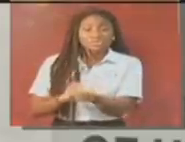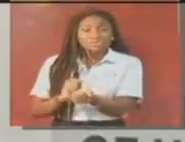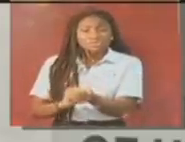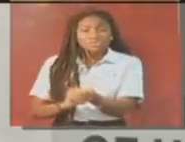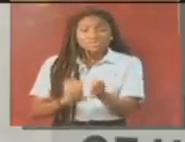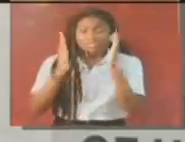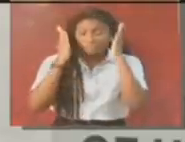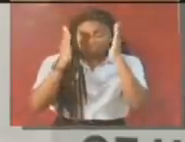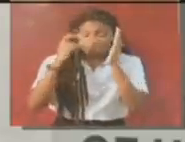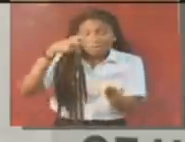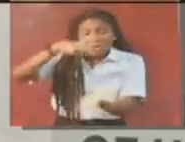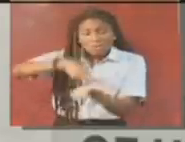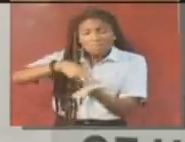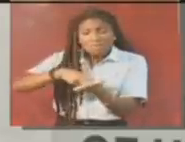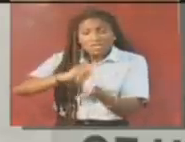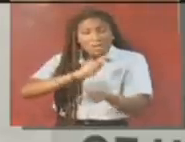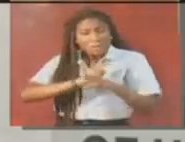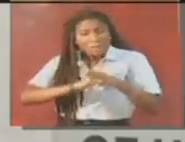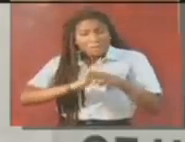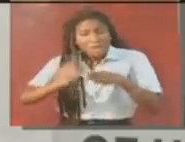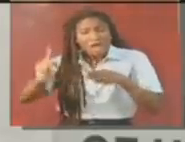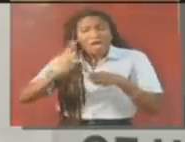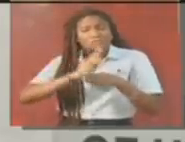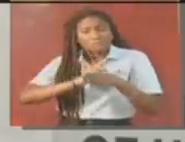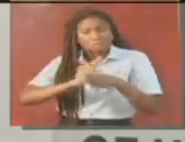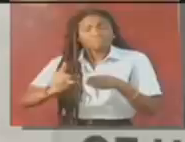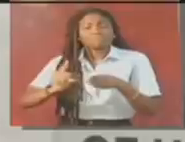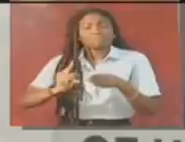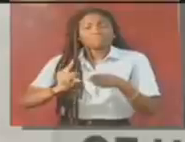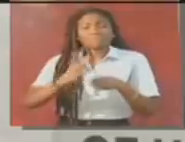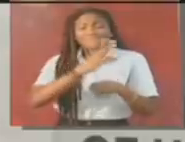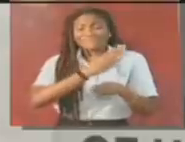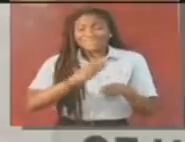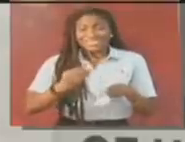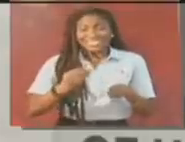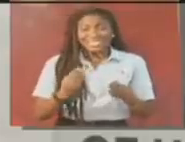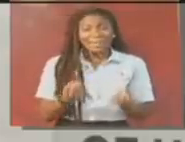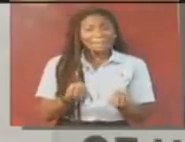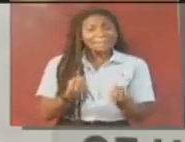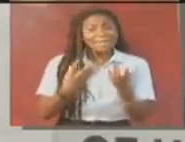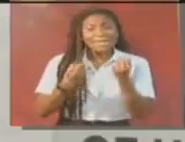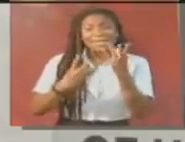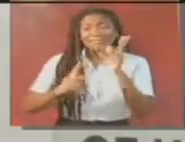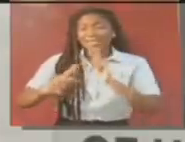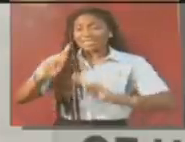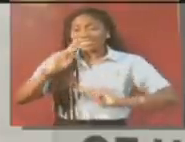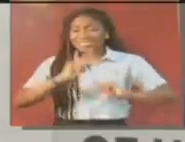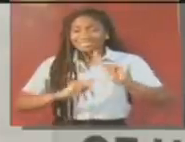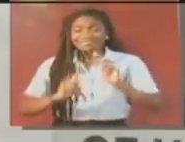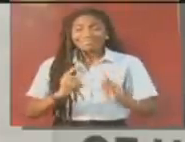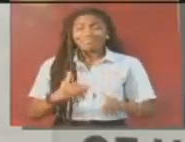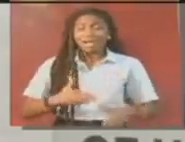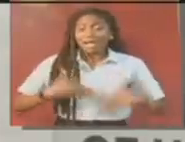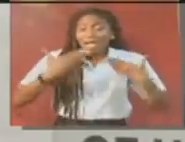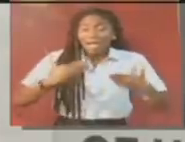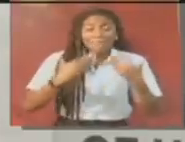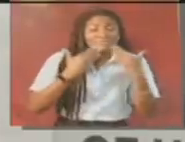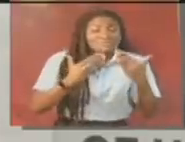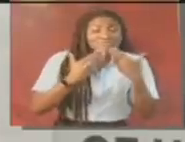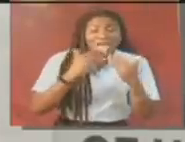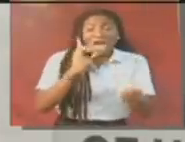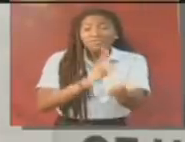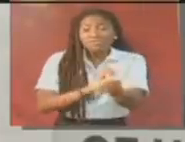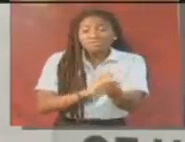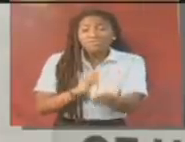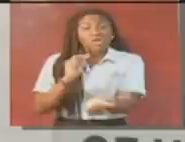professionalism by the healthcare team and is reflected from the many positive feedbacks received from the general public on